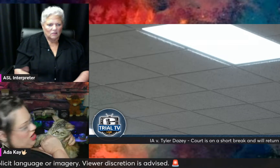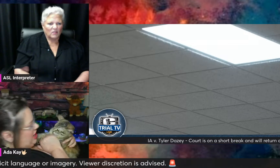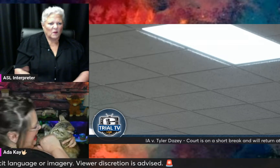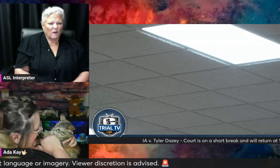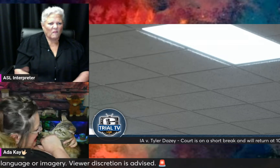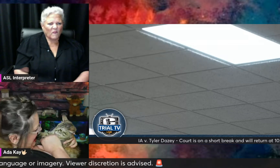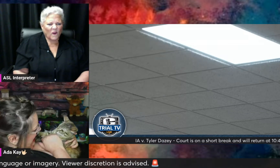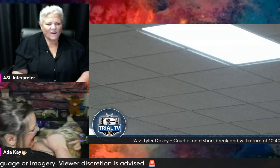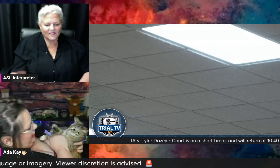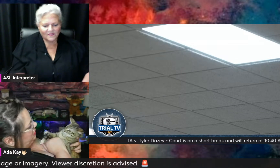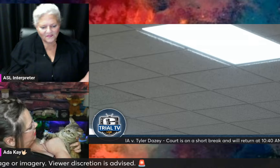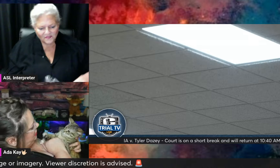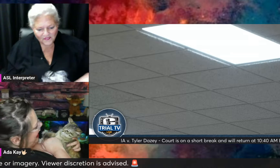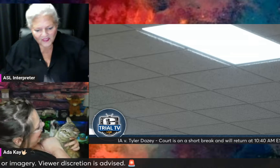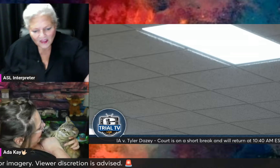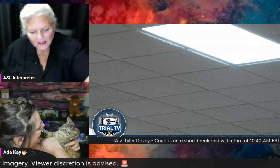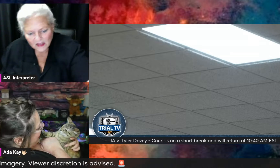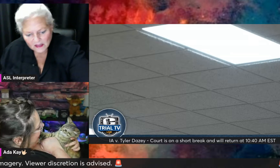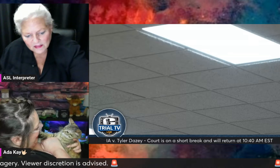It's like,